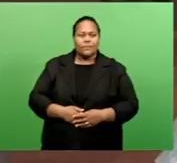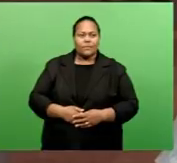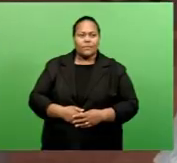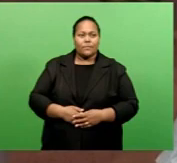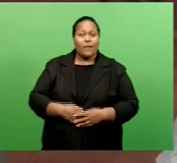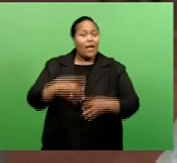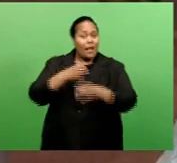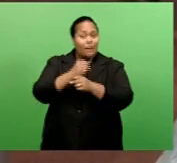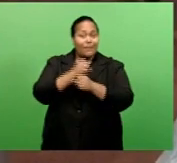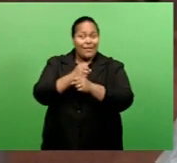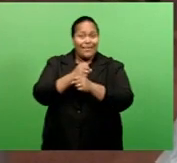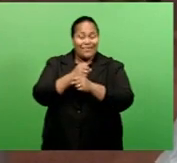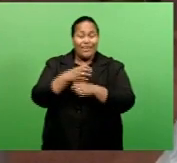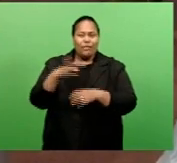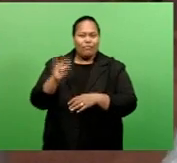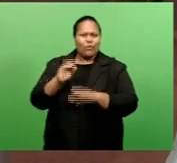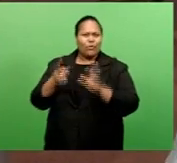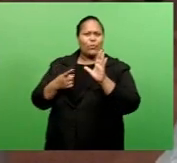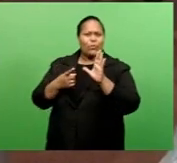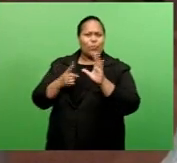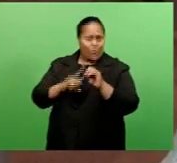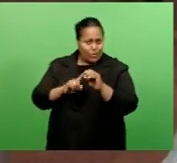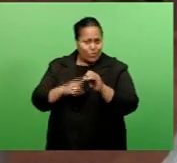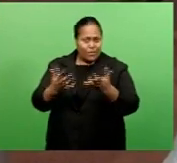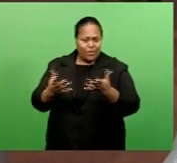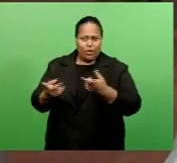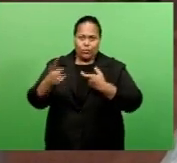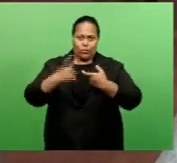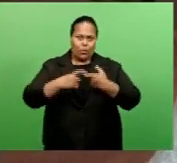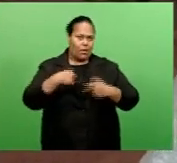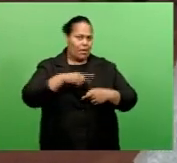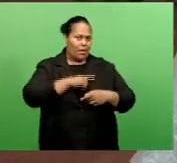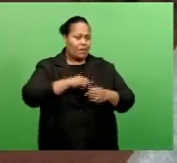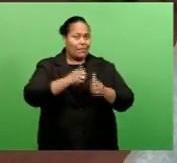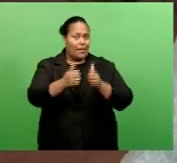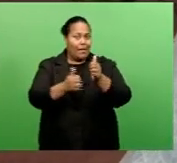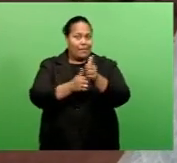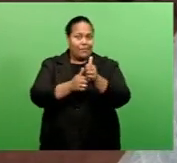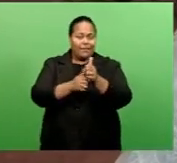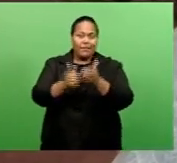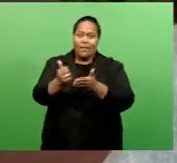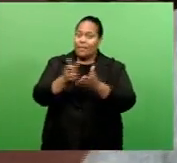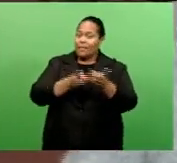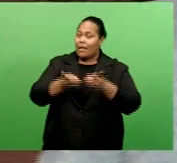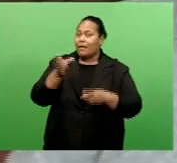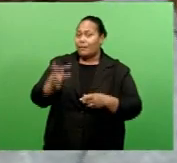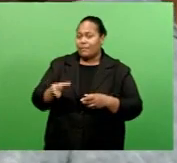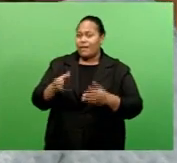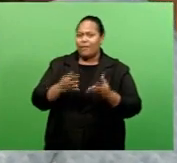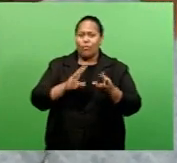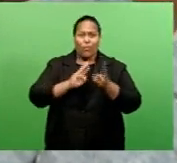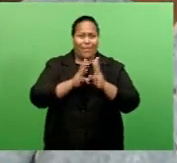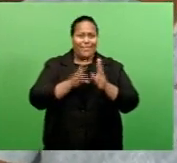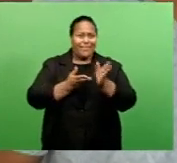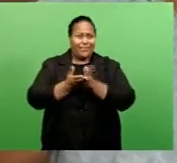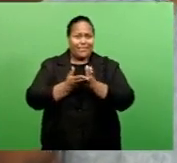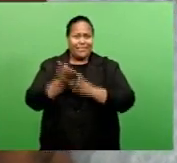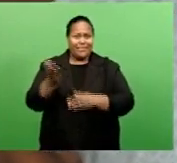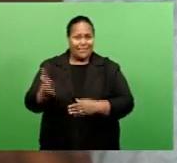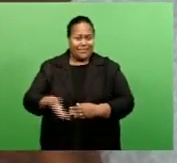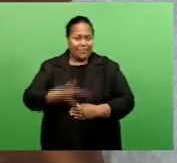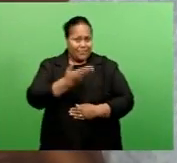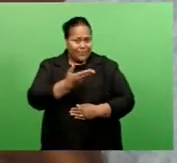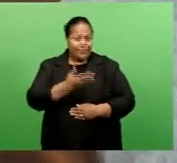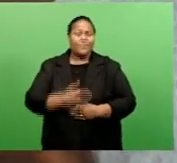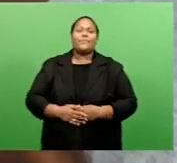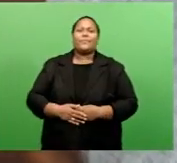To answer that question, I'm joined with the Acting Director for Fiji Met, Mr. Terry Atalifo. Mr. Atalifo, in terms of the